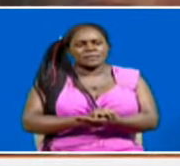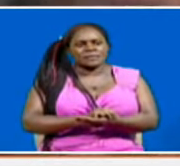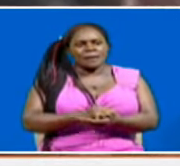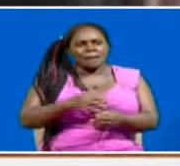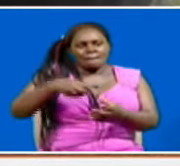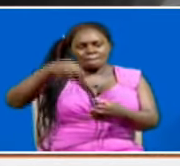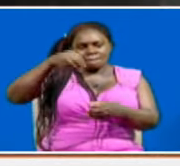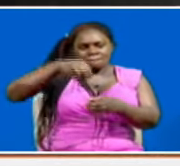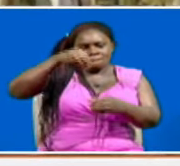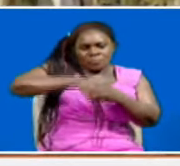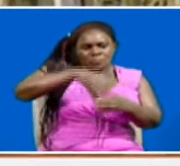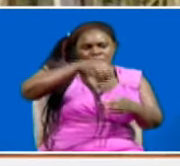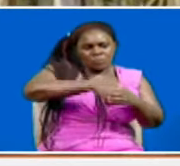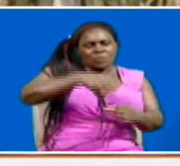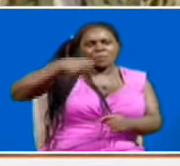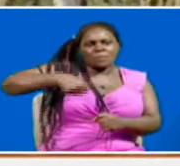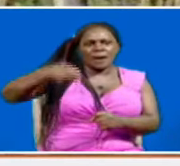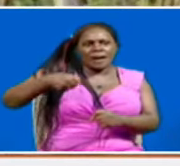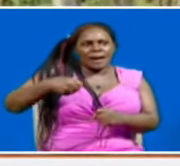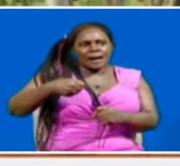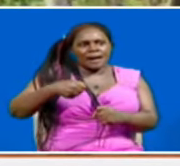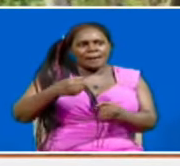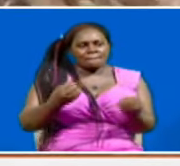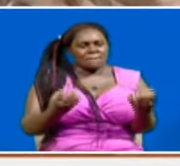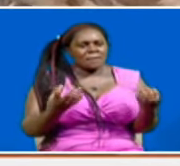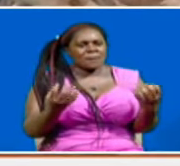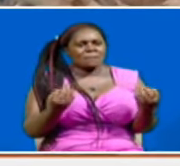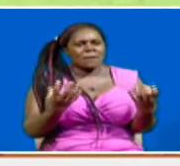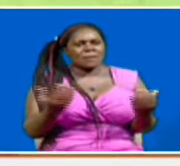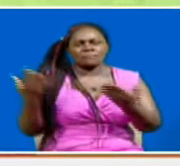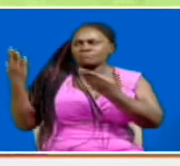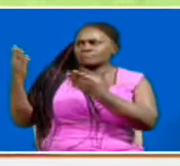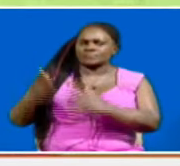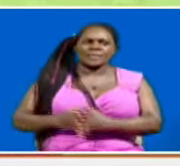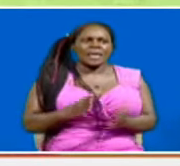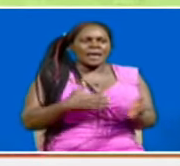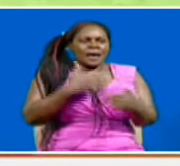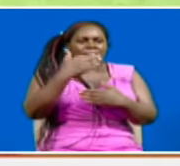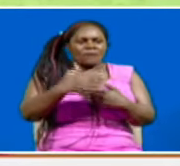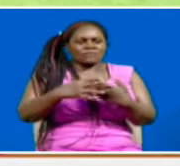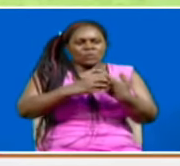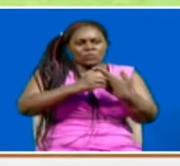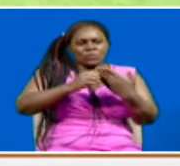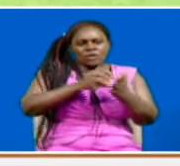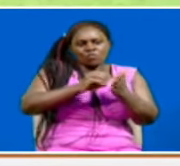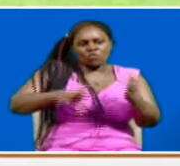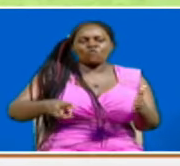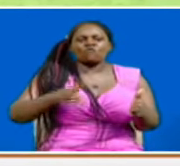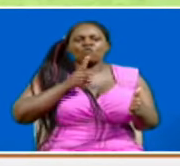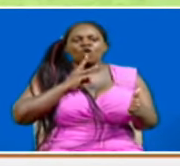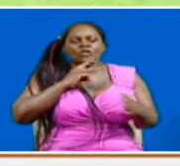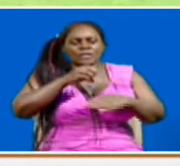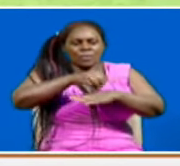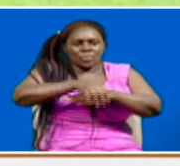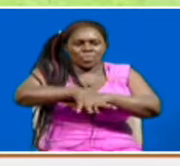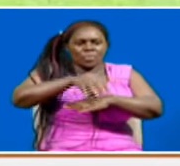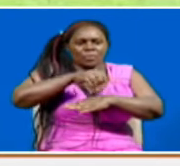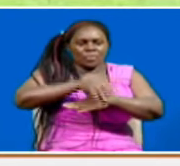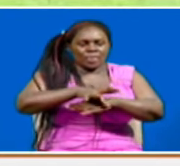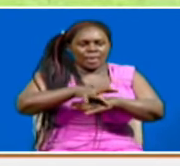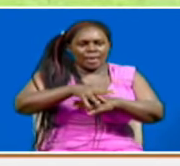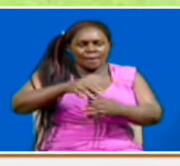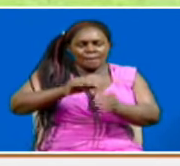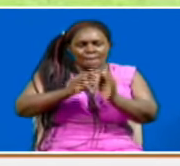in these polythene papers and stacked in these drums for steaming. After draining the water, we pack